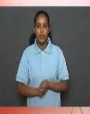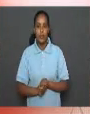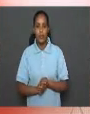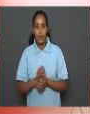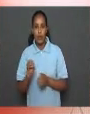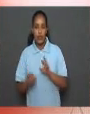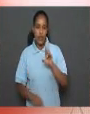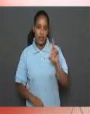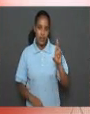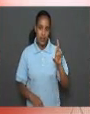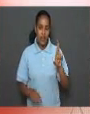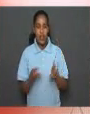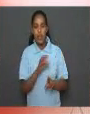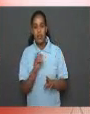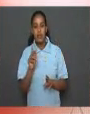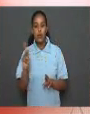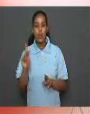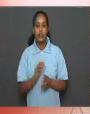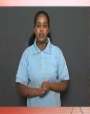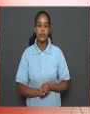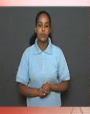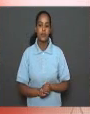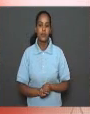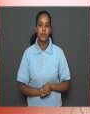of reactants and products.